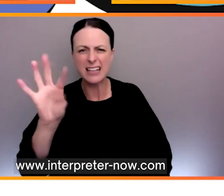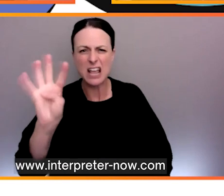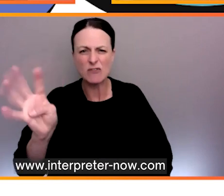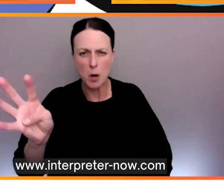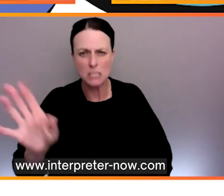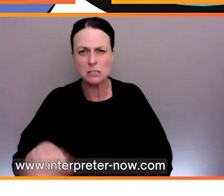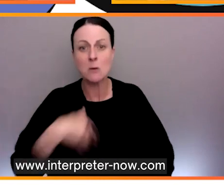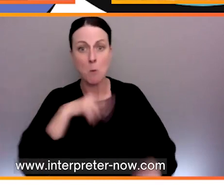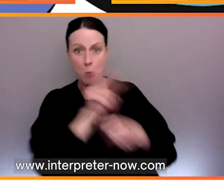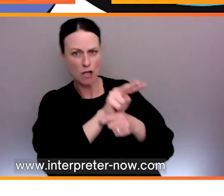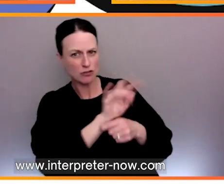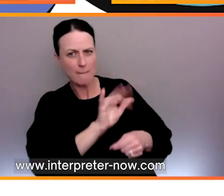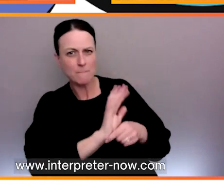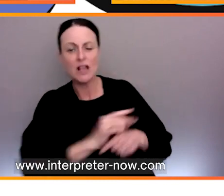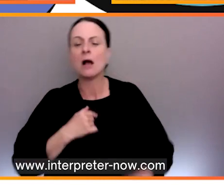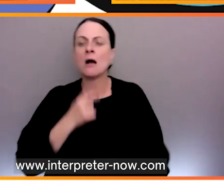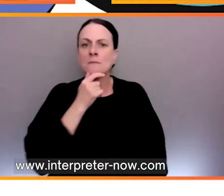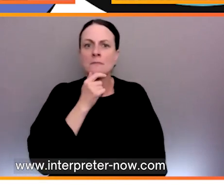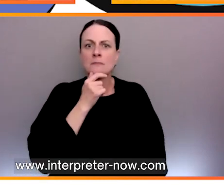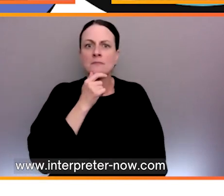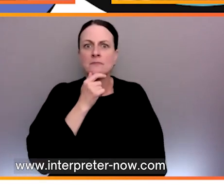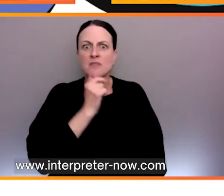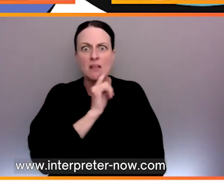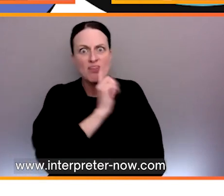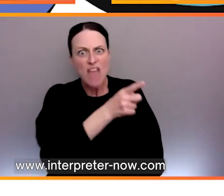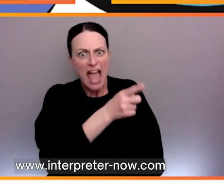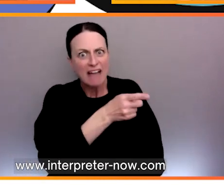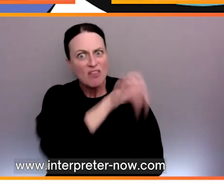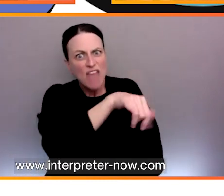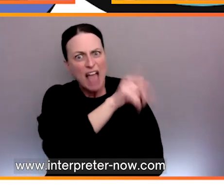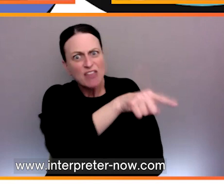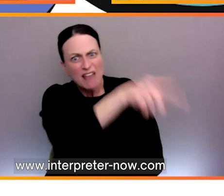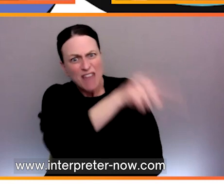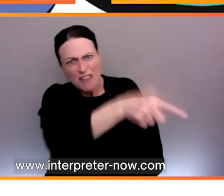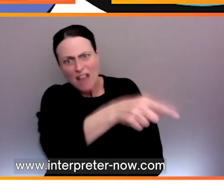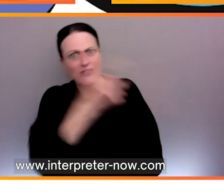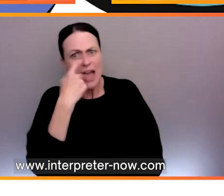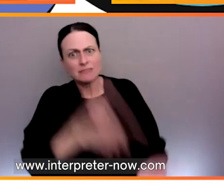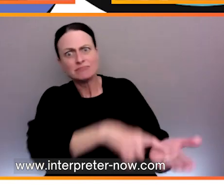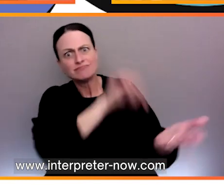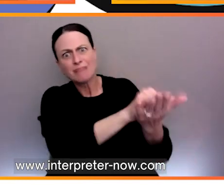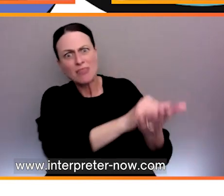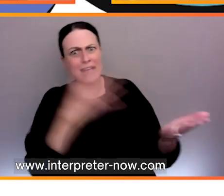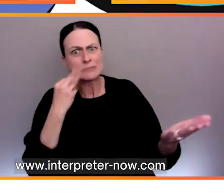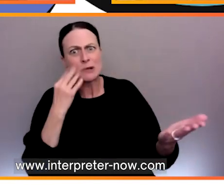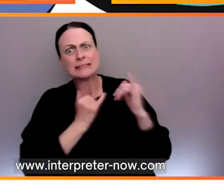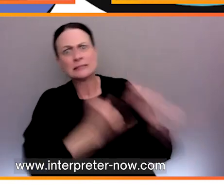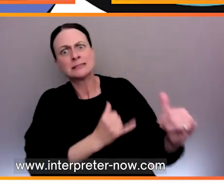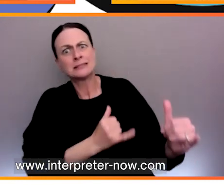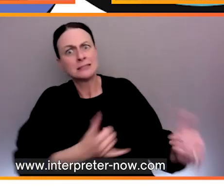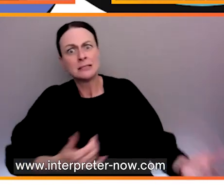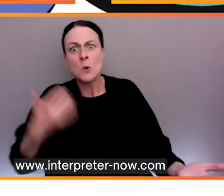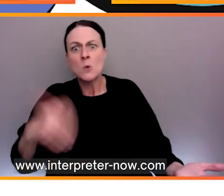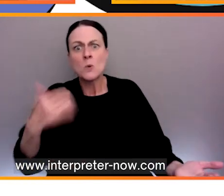dog. Oh. And so if you think about, as you're presenting, business results, or, some